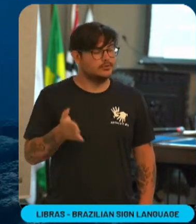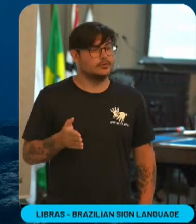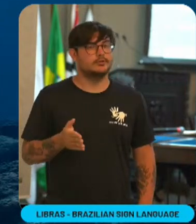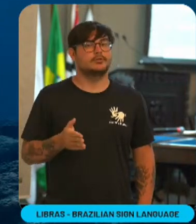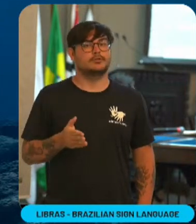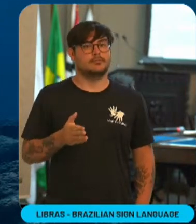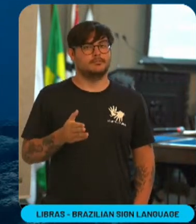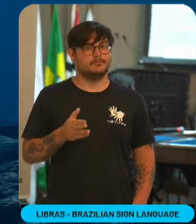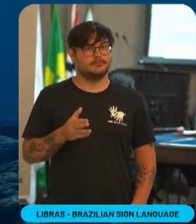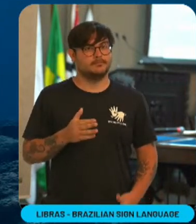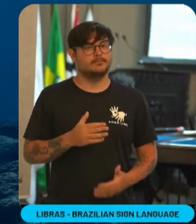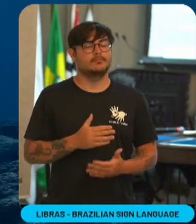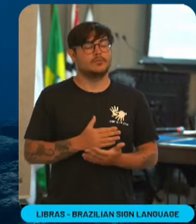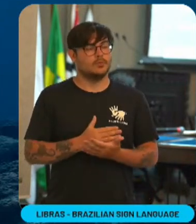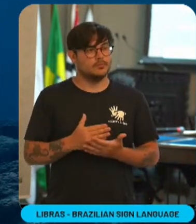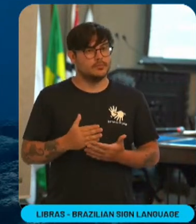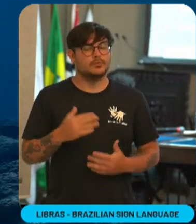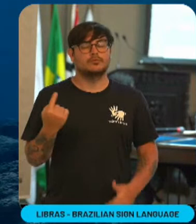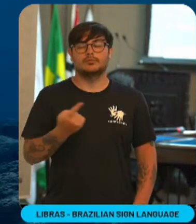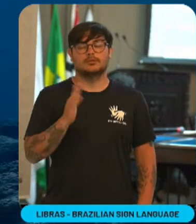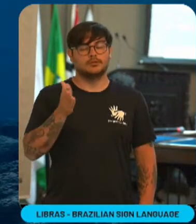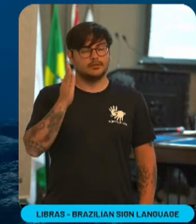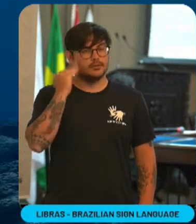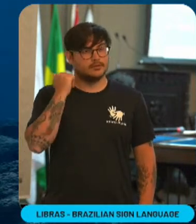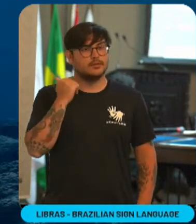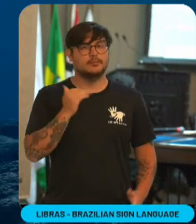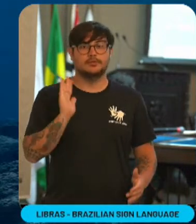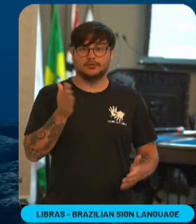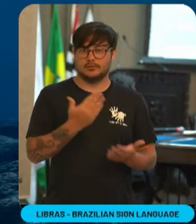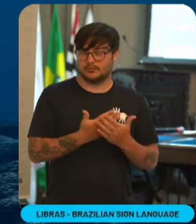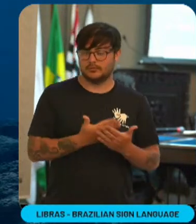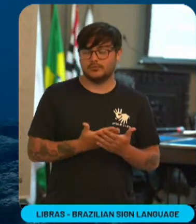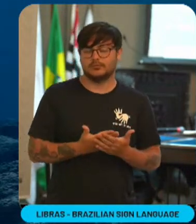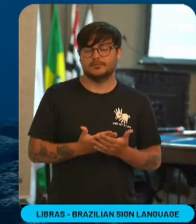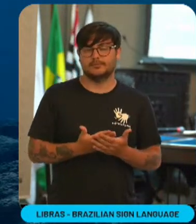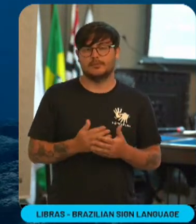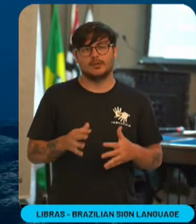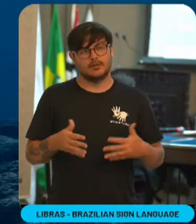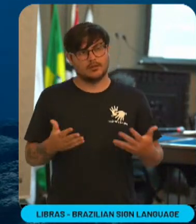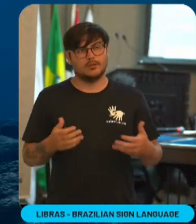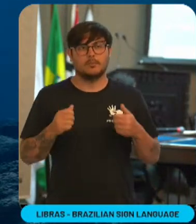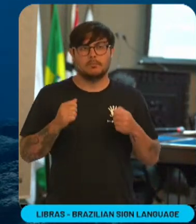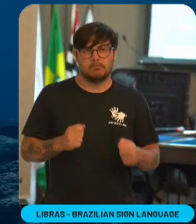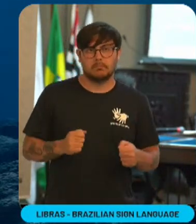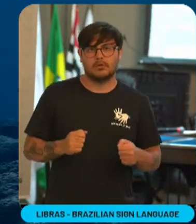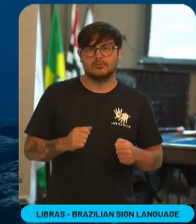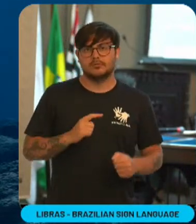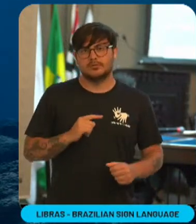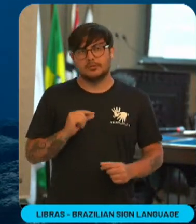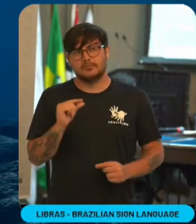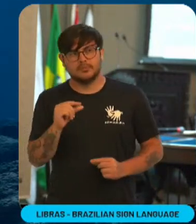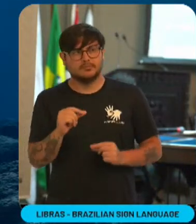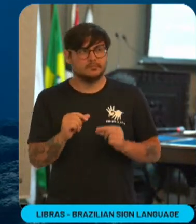talk about the concern about the things that are ongoing already, the changes that are undergoing.